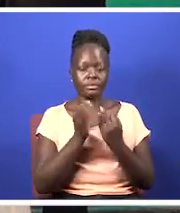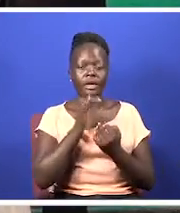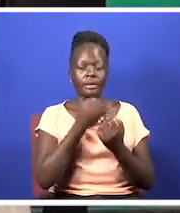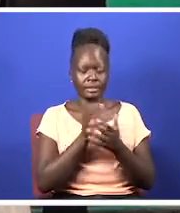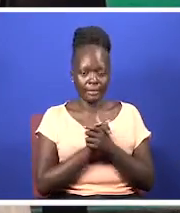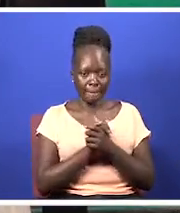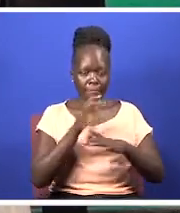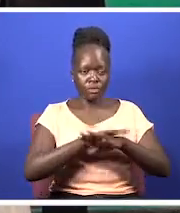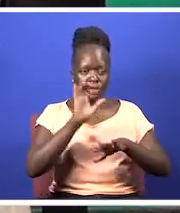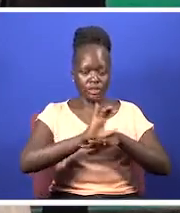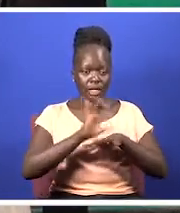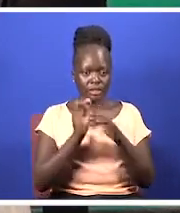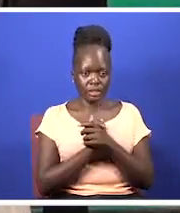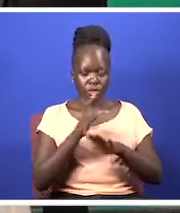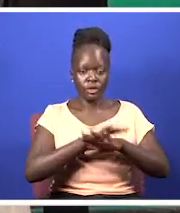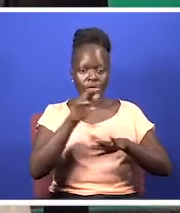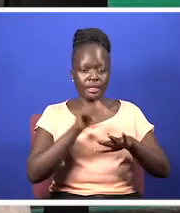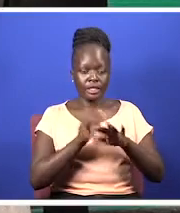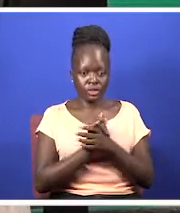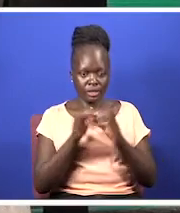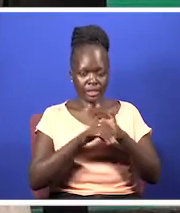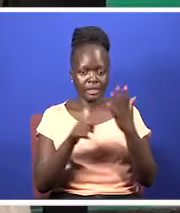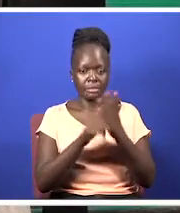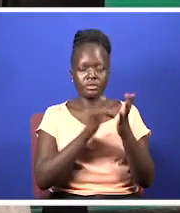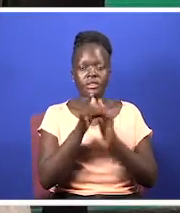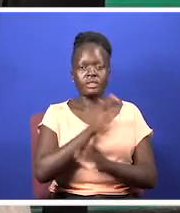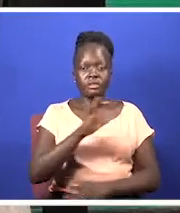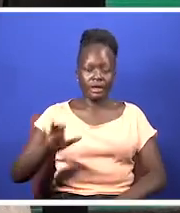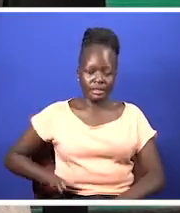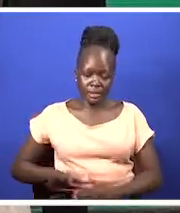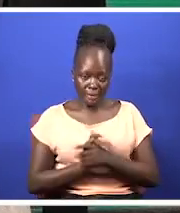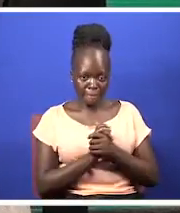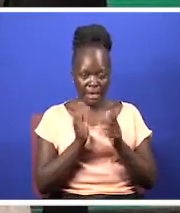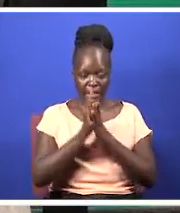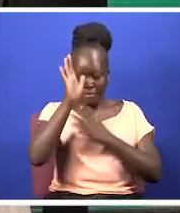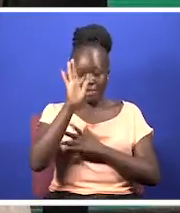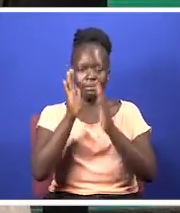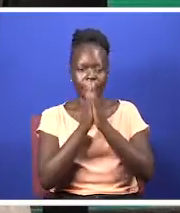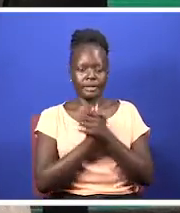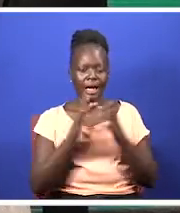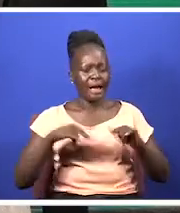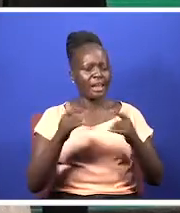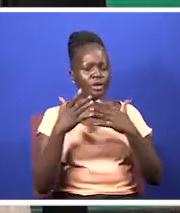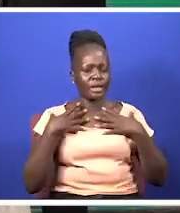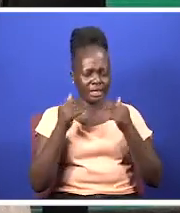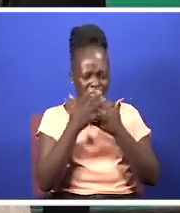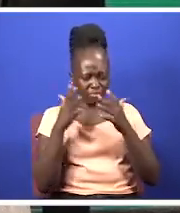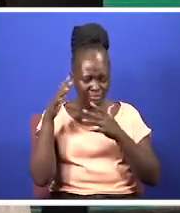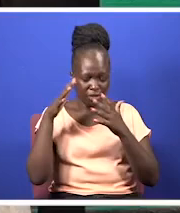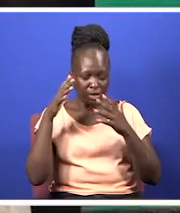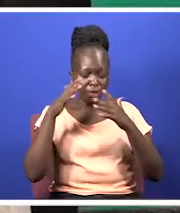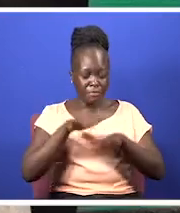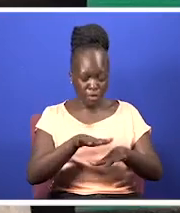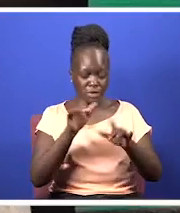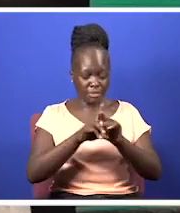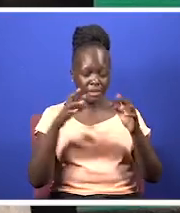families, upon the church, upon the nation, in the name of Jesus. And Father, we pray, let healing flow like a river